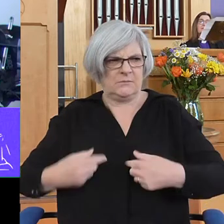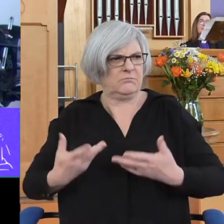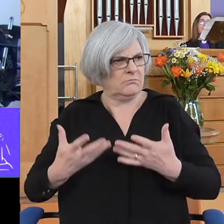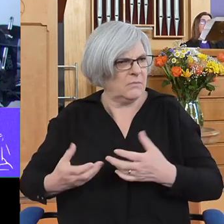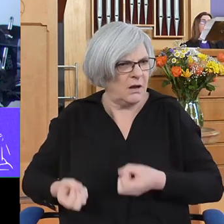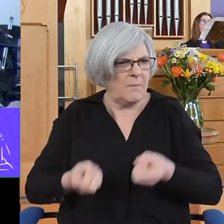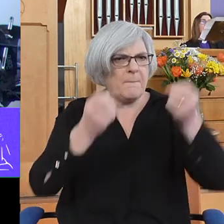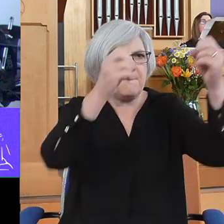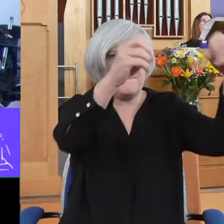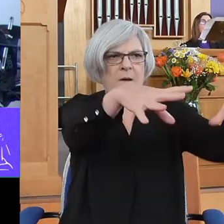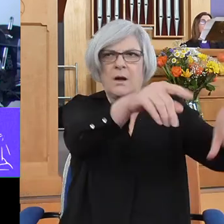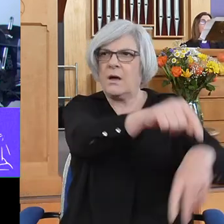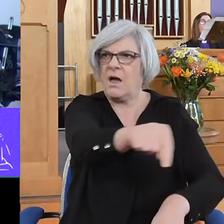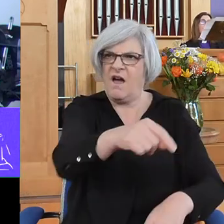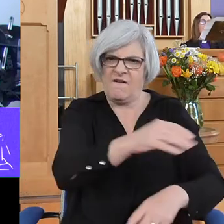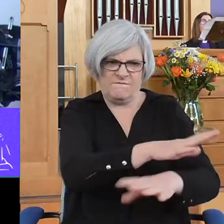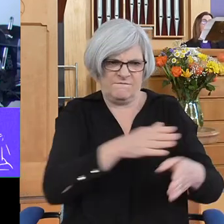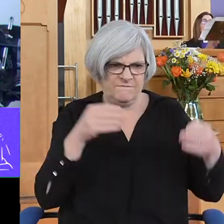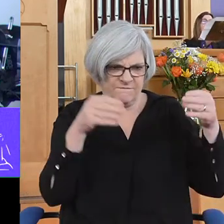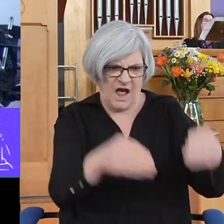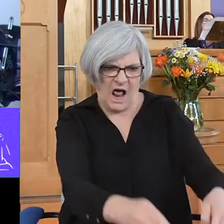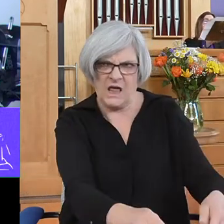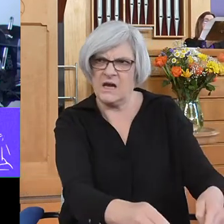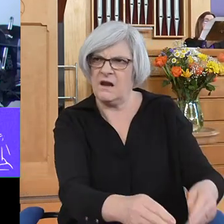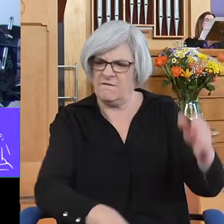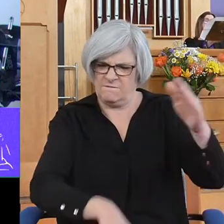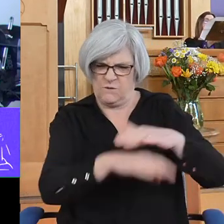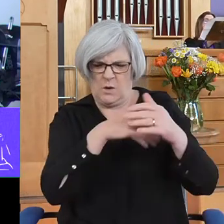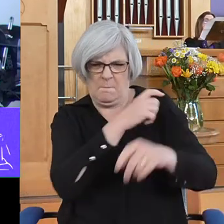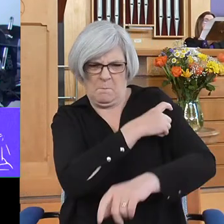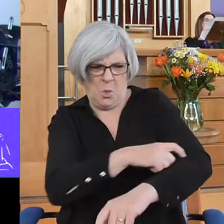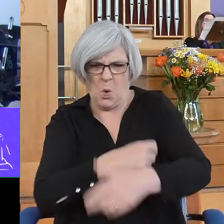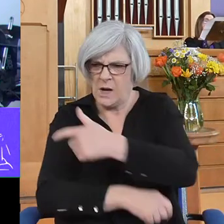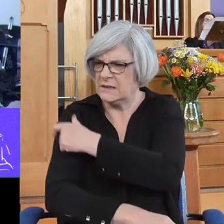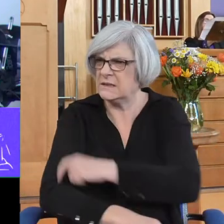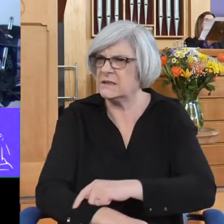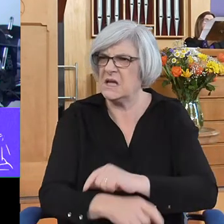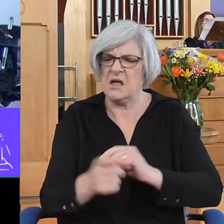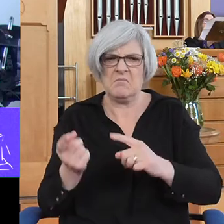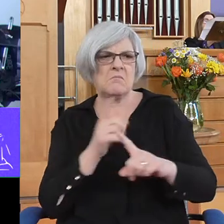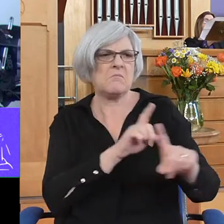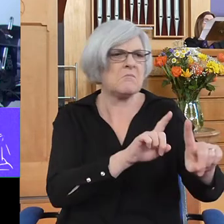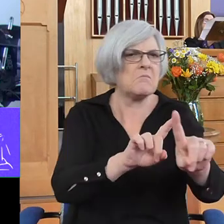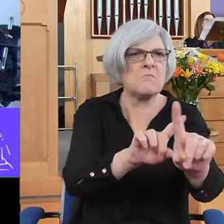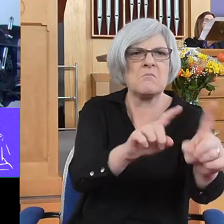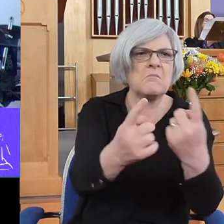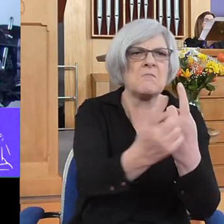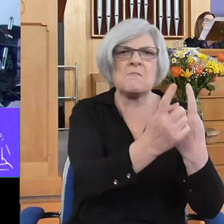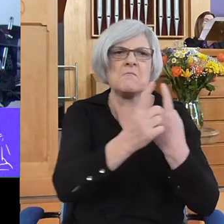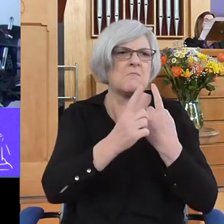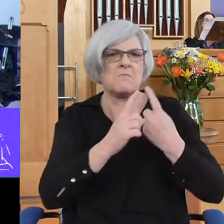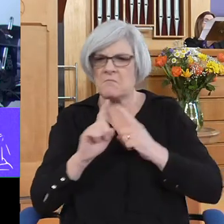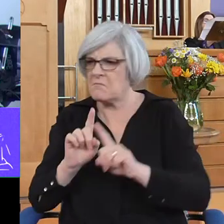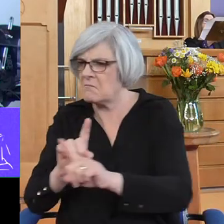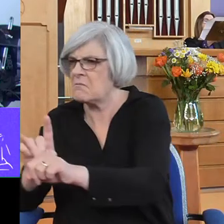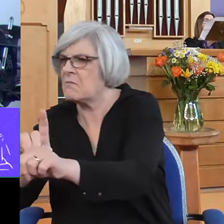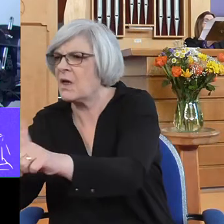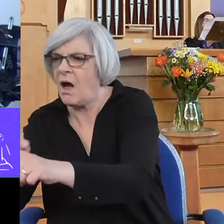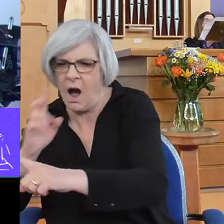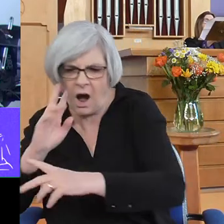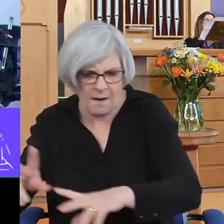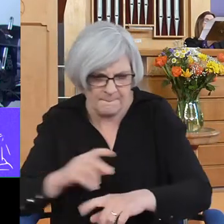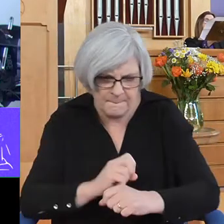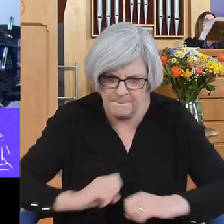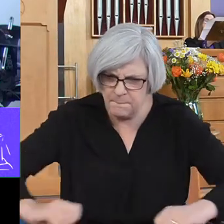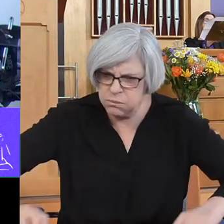of a valley. It was full of bones. He led me back and forth among them, and I saw a great many bones on the floor of the valley,